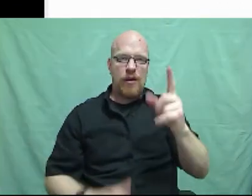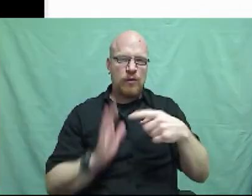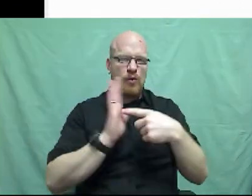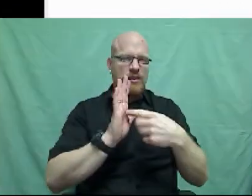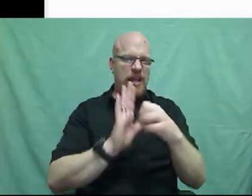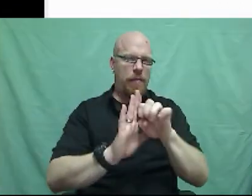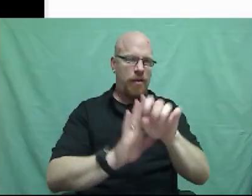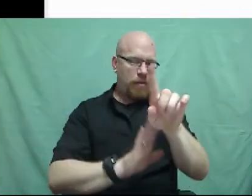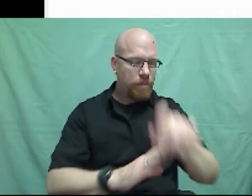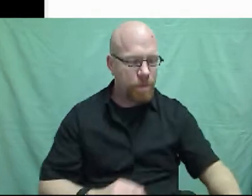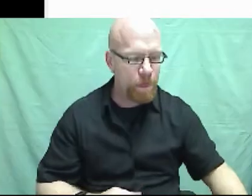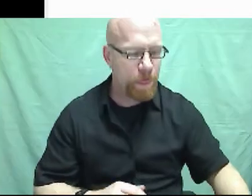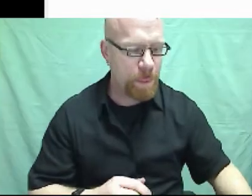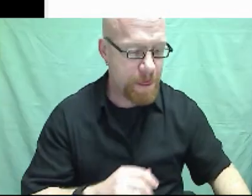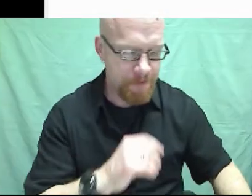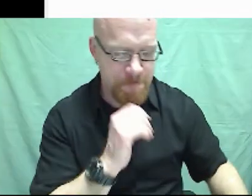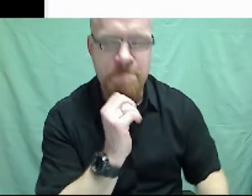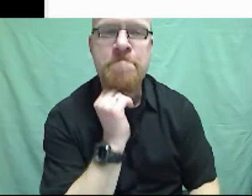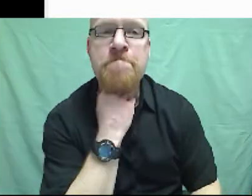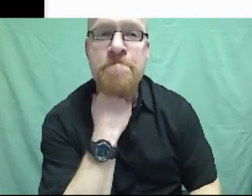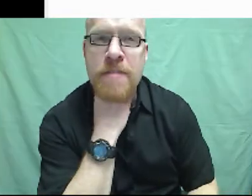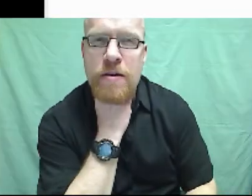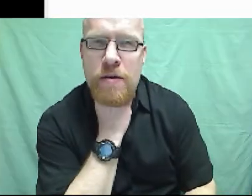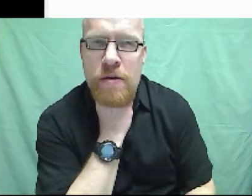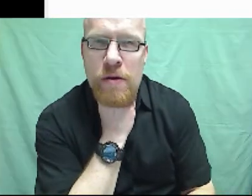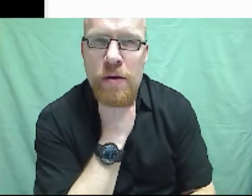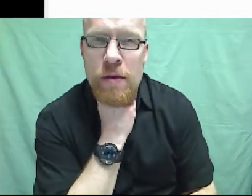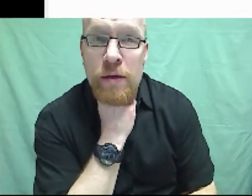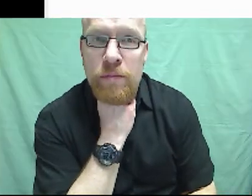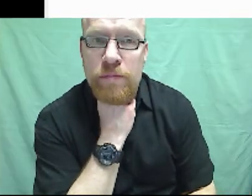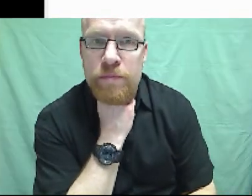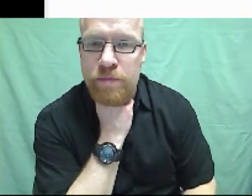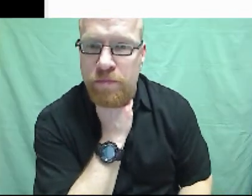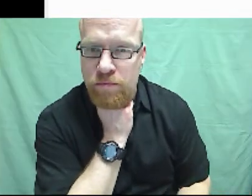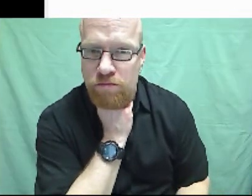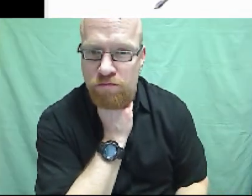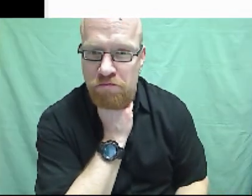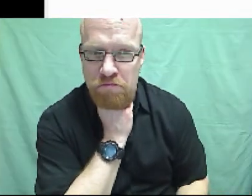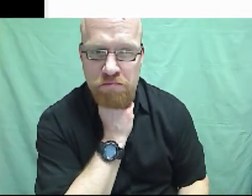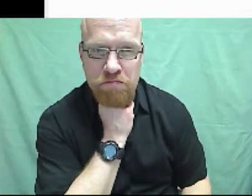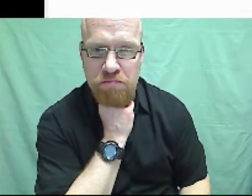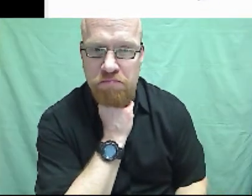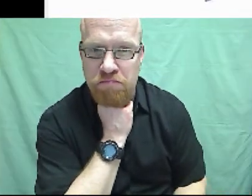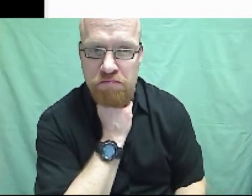this is how we follow the formula function here.